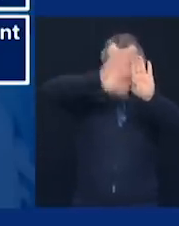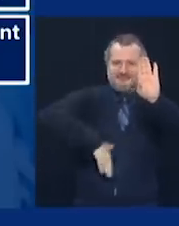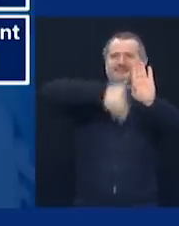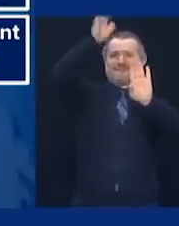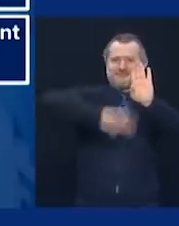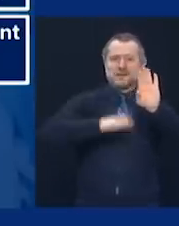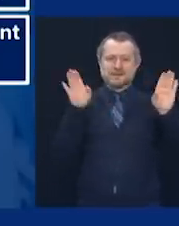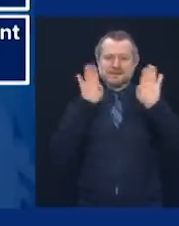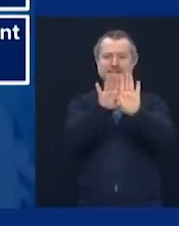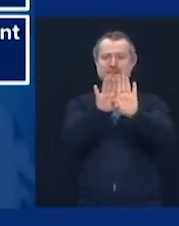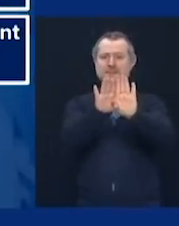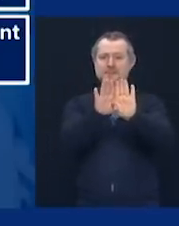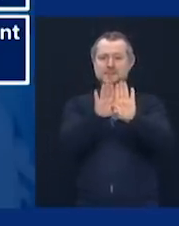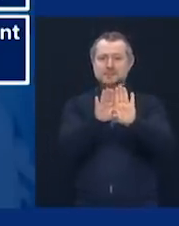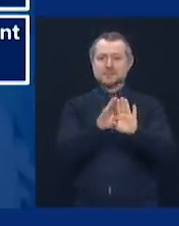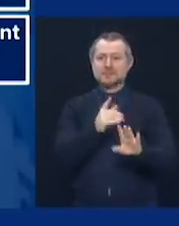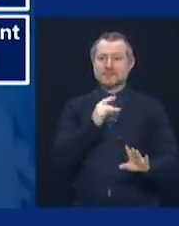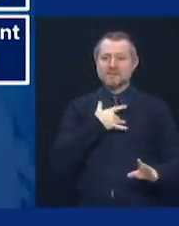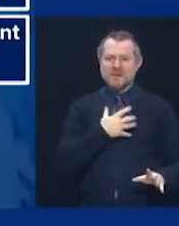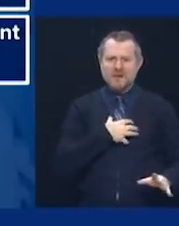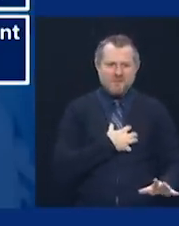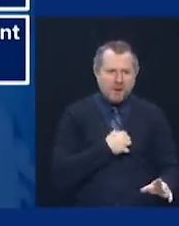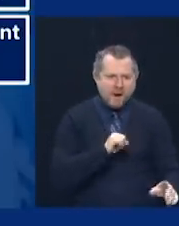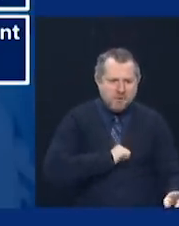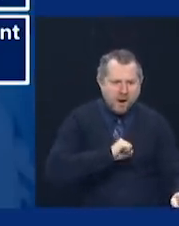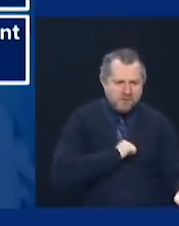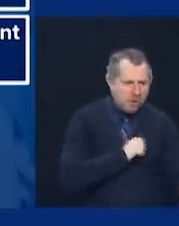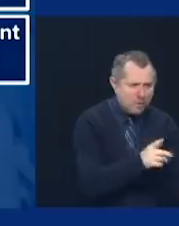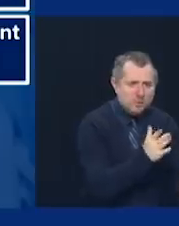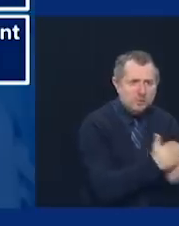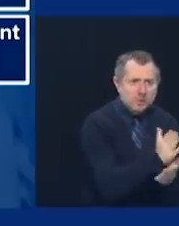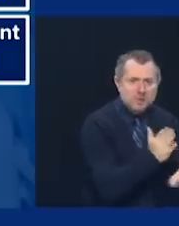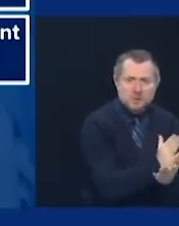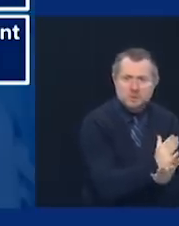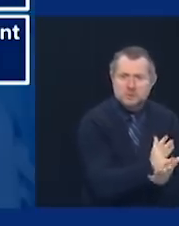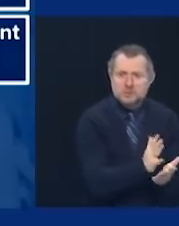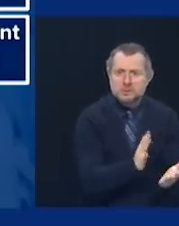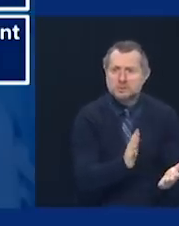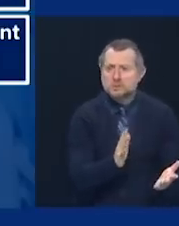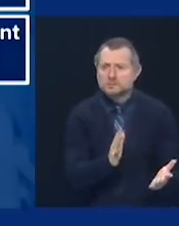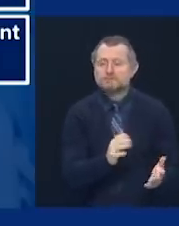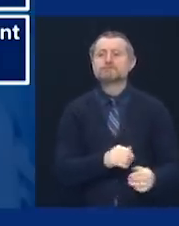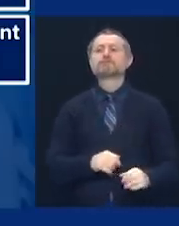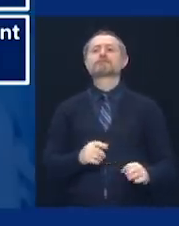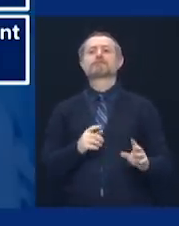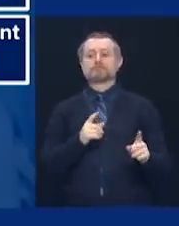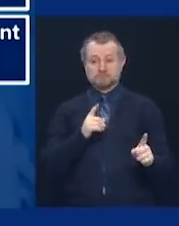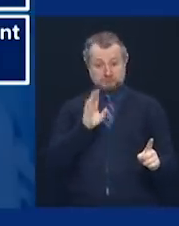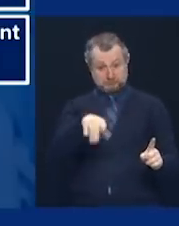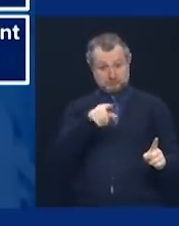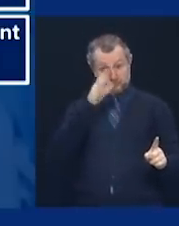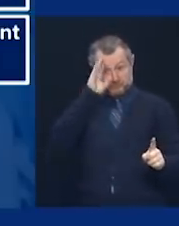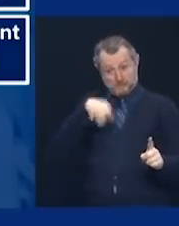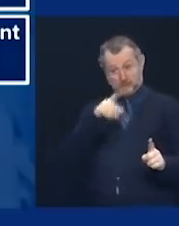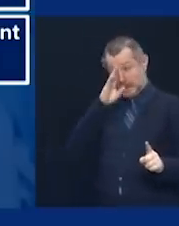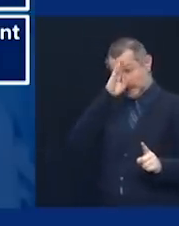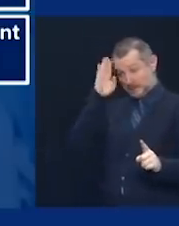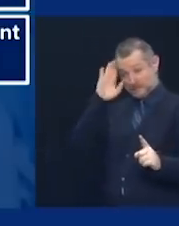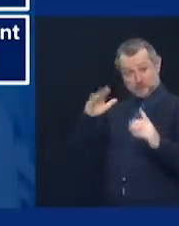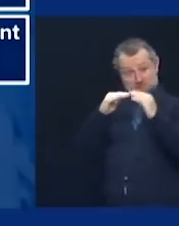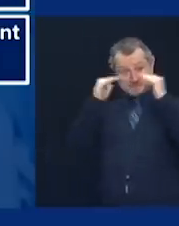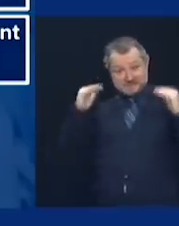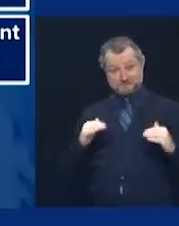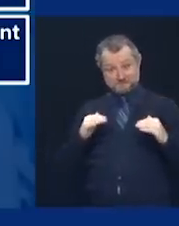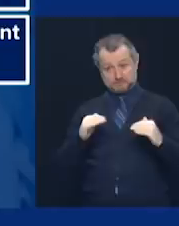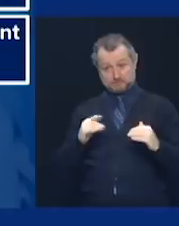You okay? You have hospital systems where you have 10, 11, 30